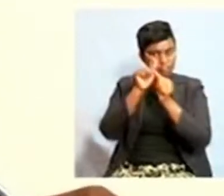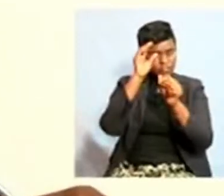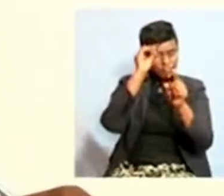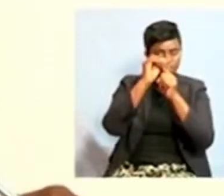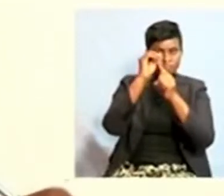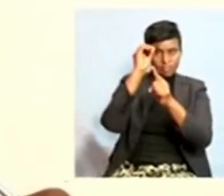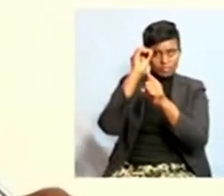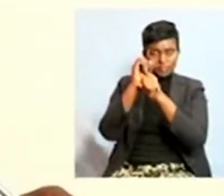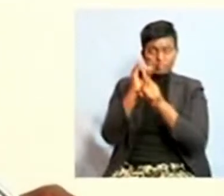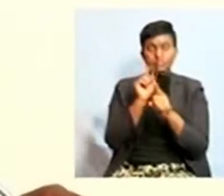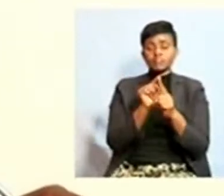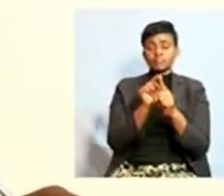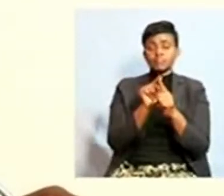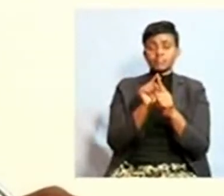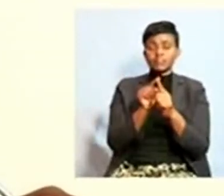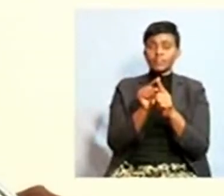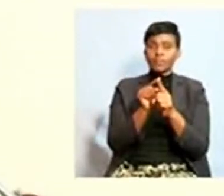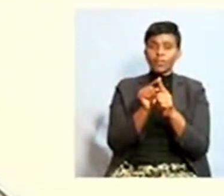objectives.